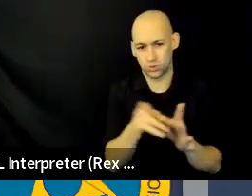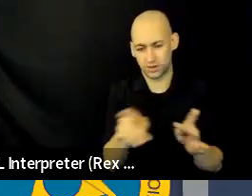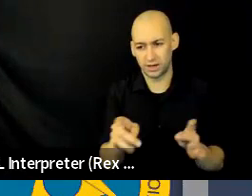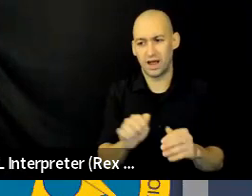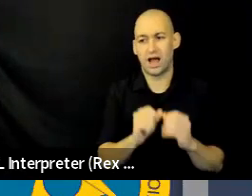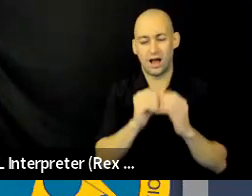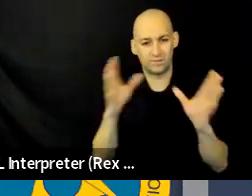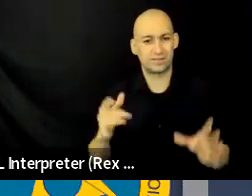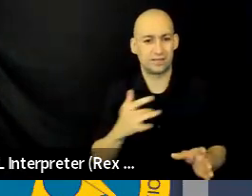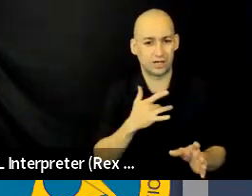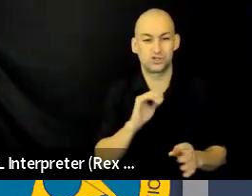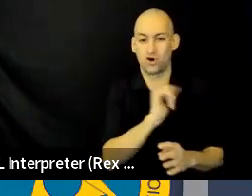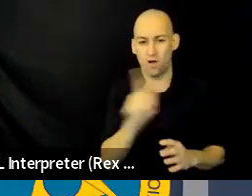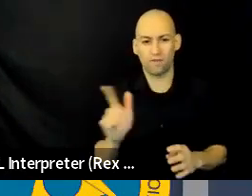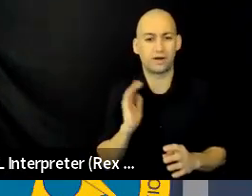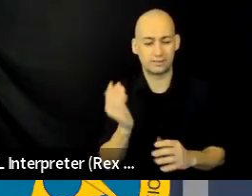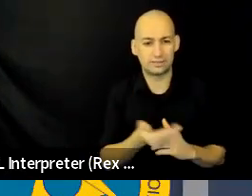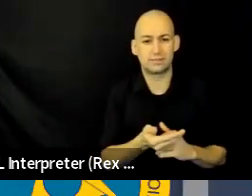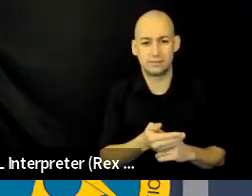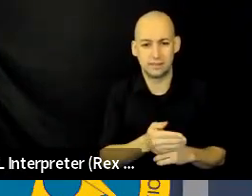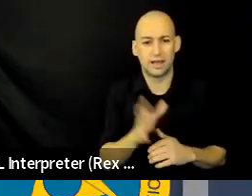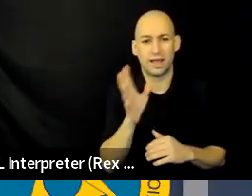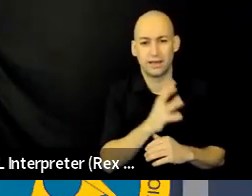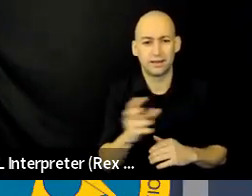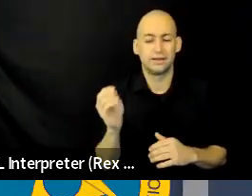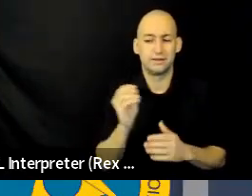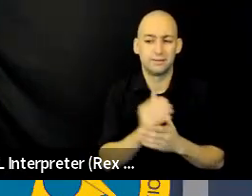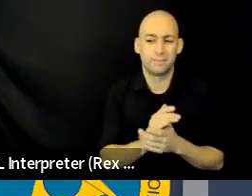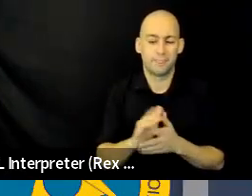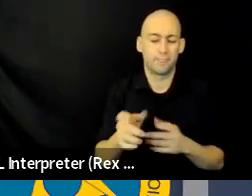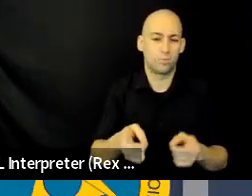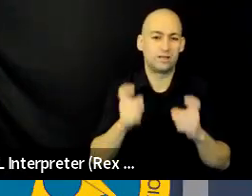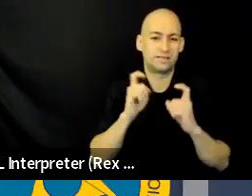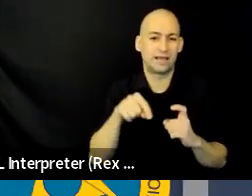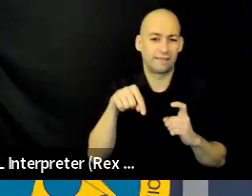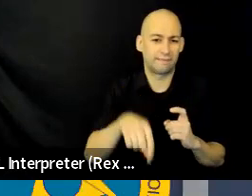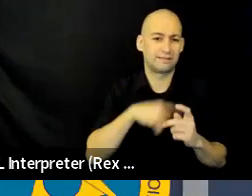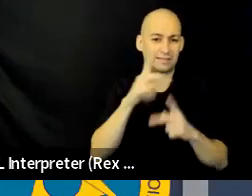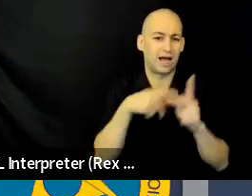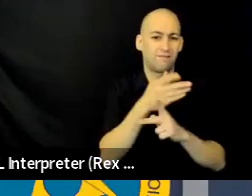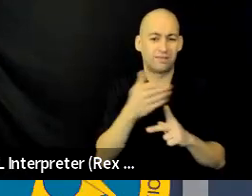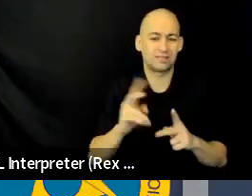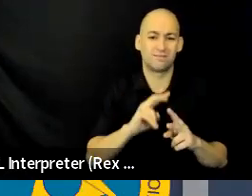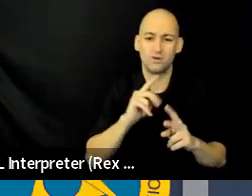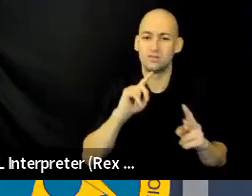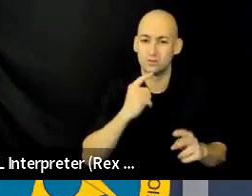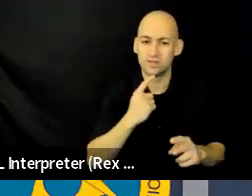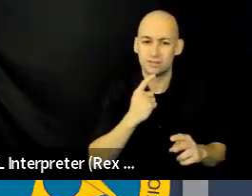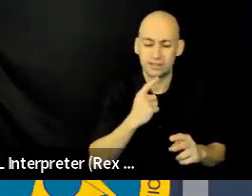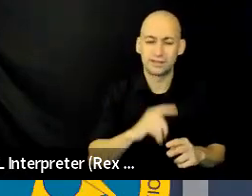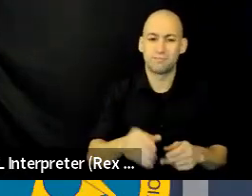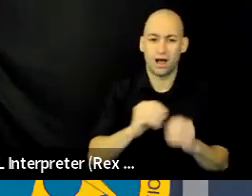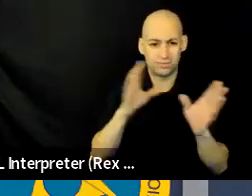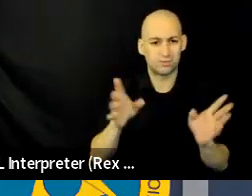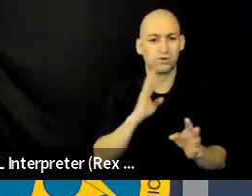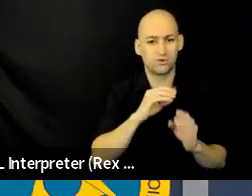touched all of us. Thank you. And we take these kinds of things very seriously. Obviously, we've been talking about